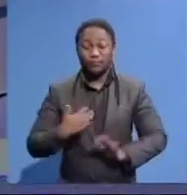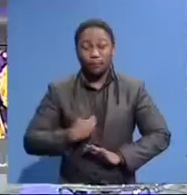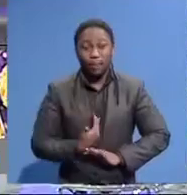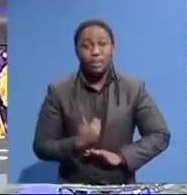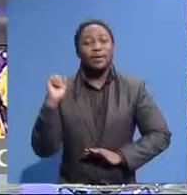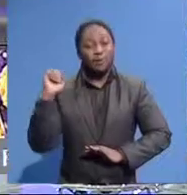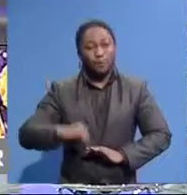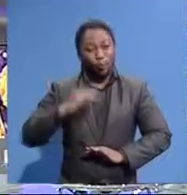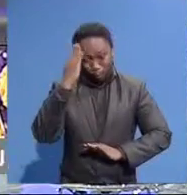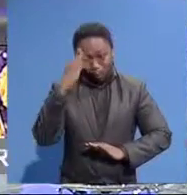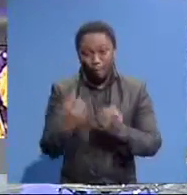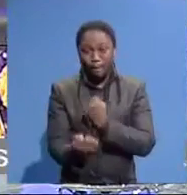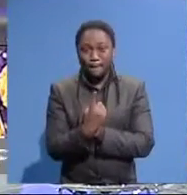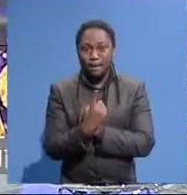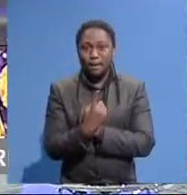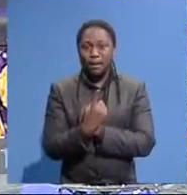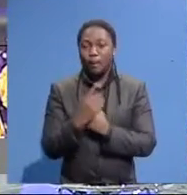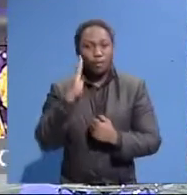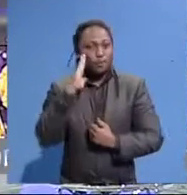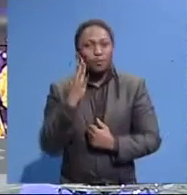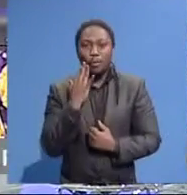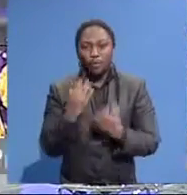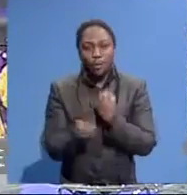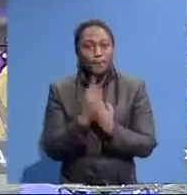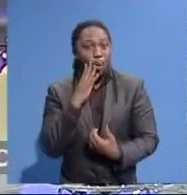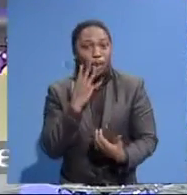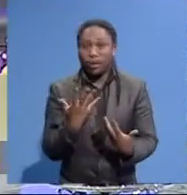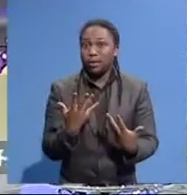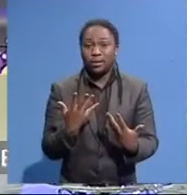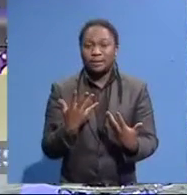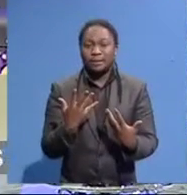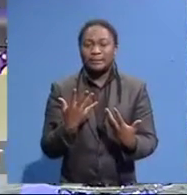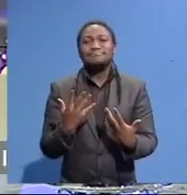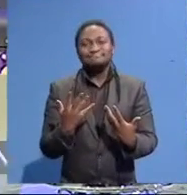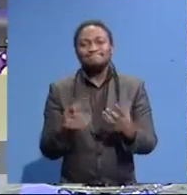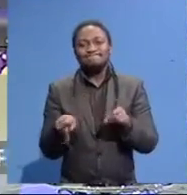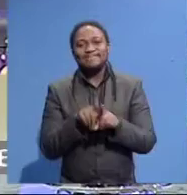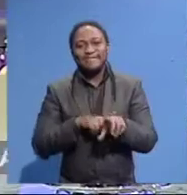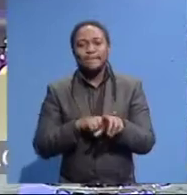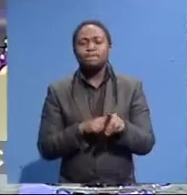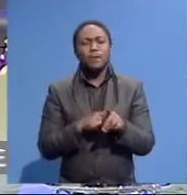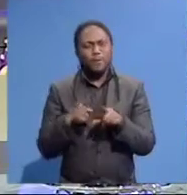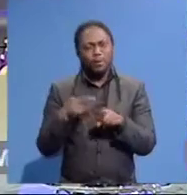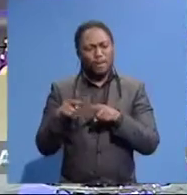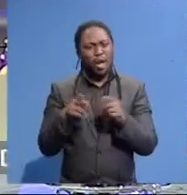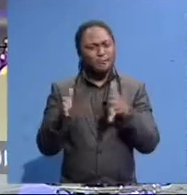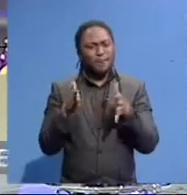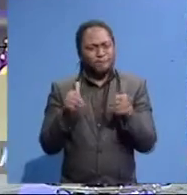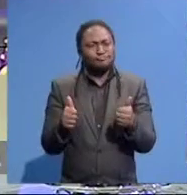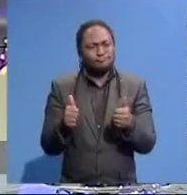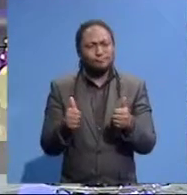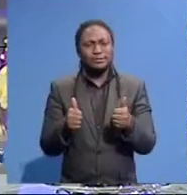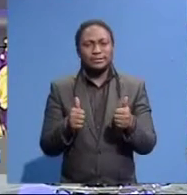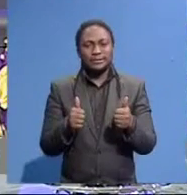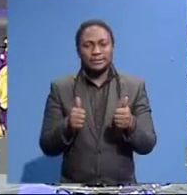expected, but we did not know when to expect it. But at the same time, we were prepared for it in other ways.